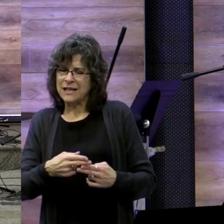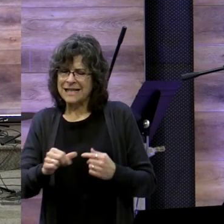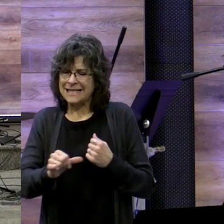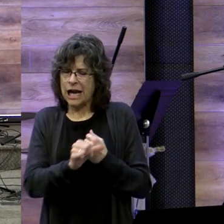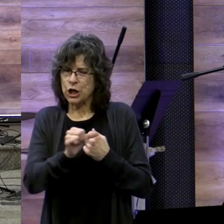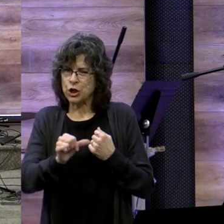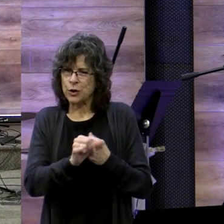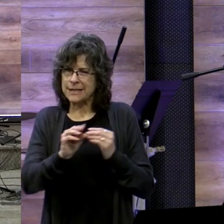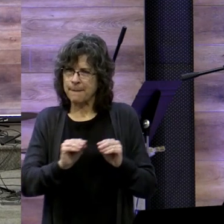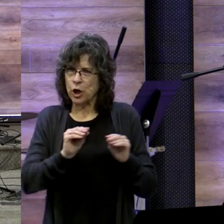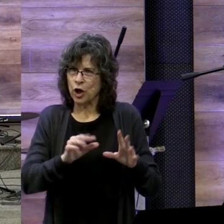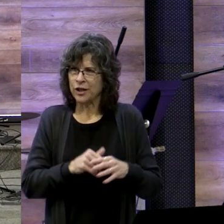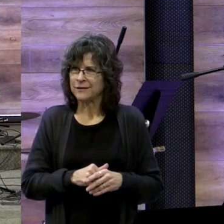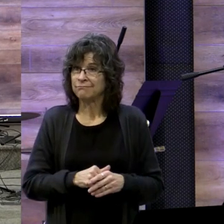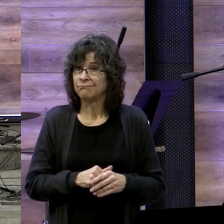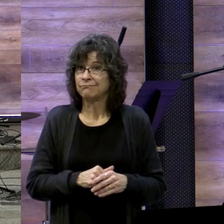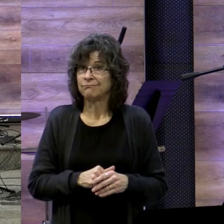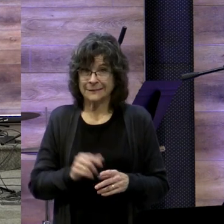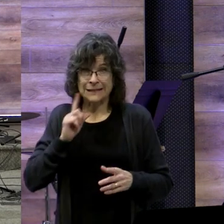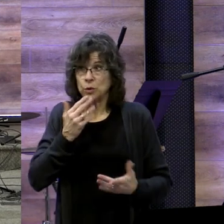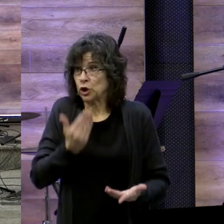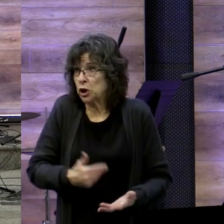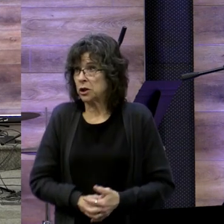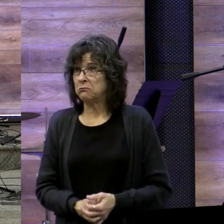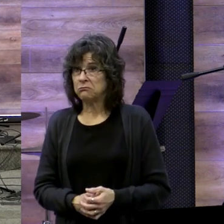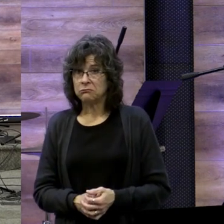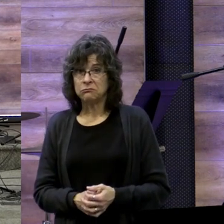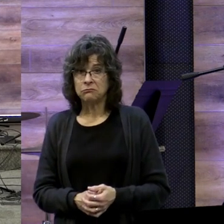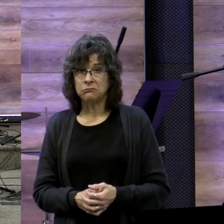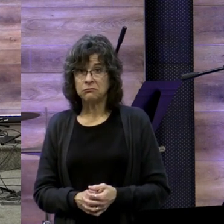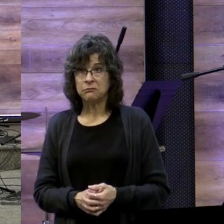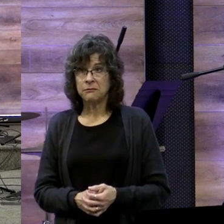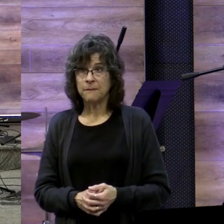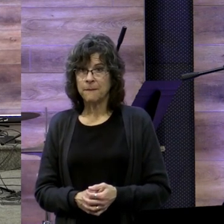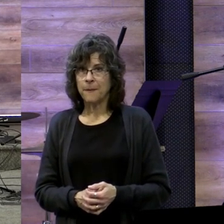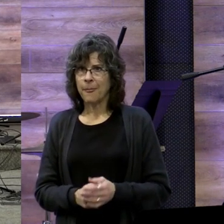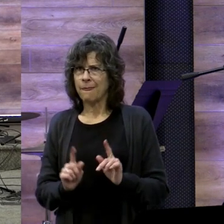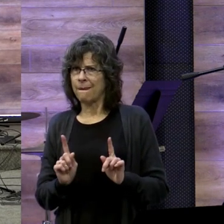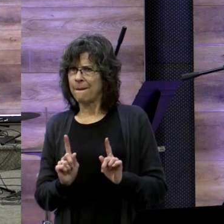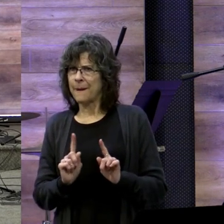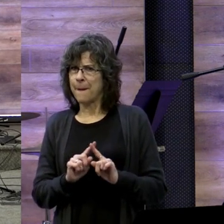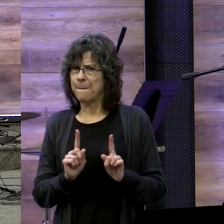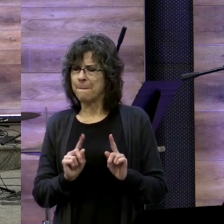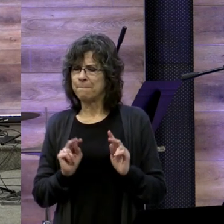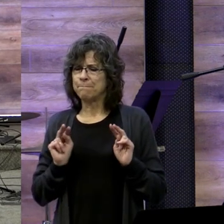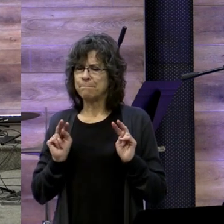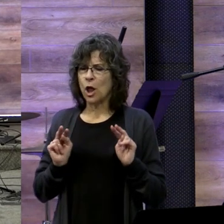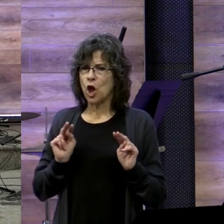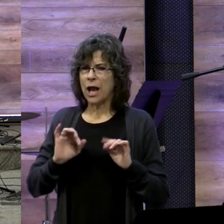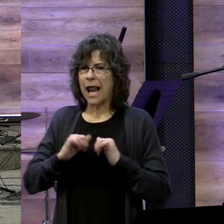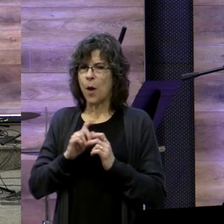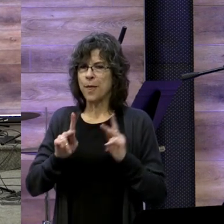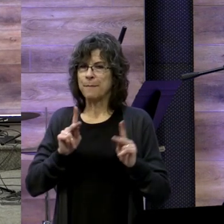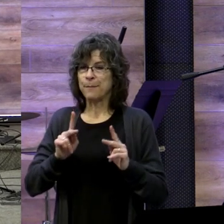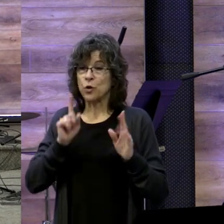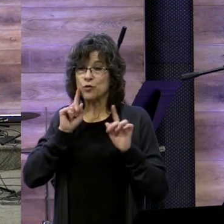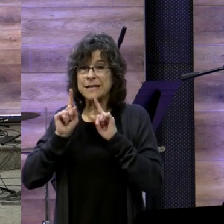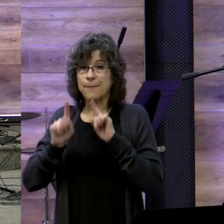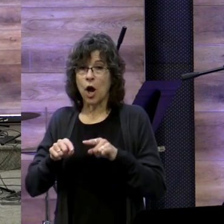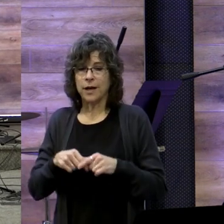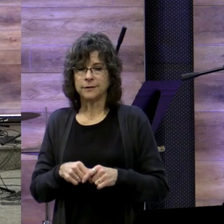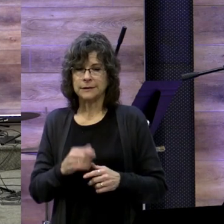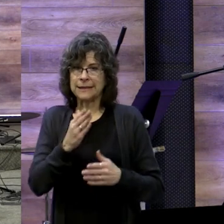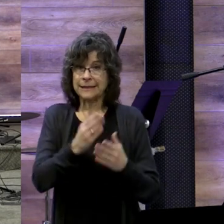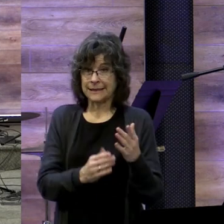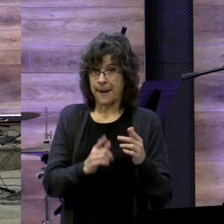What about that is dangerous? I mean, it just sounds really good. Look at the two radically different responses. Some believed, and